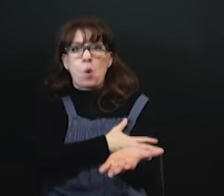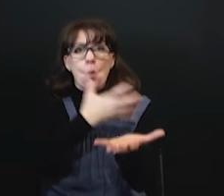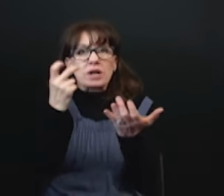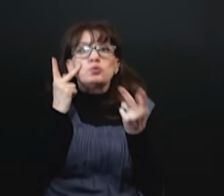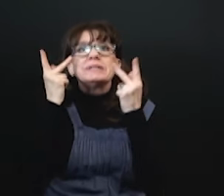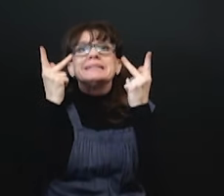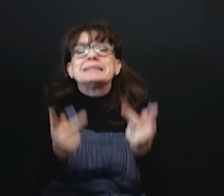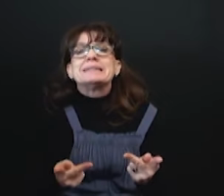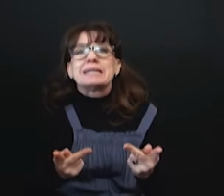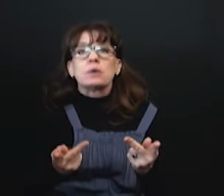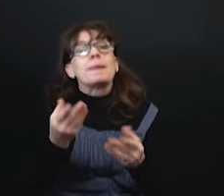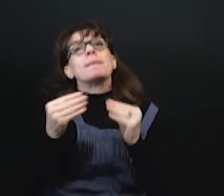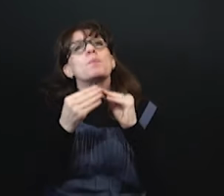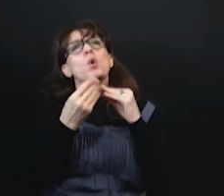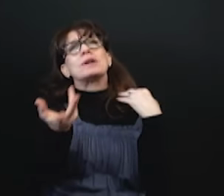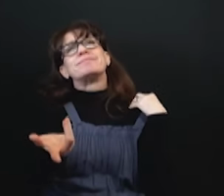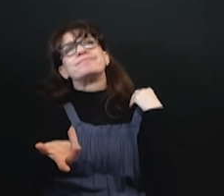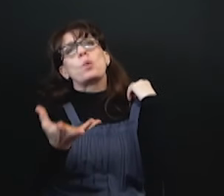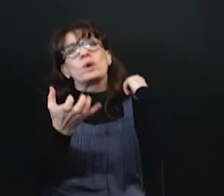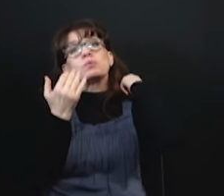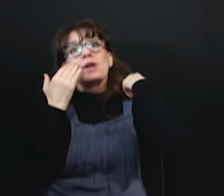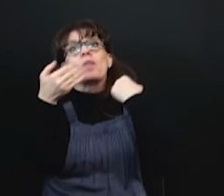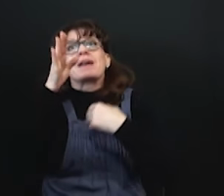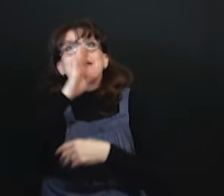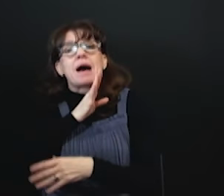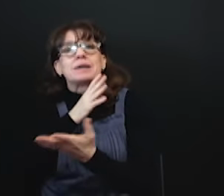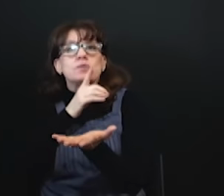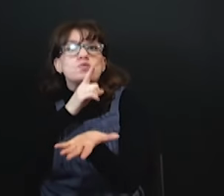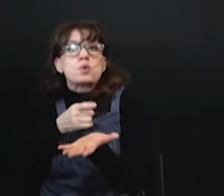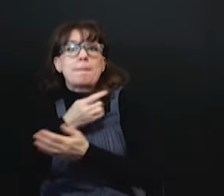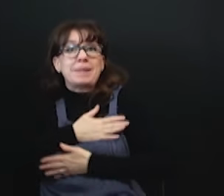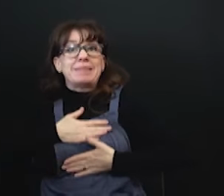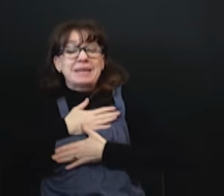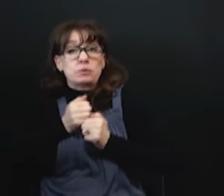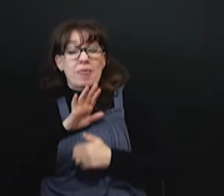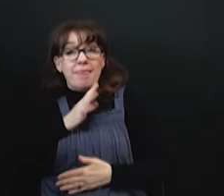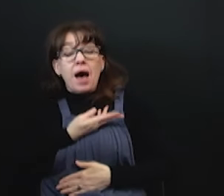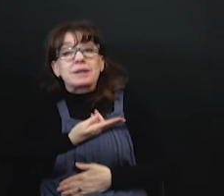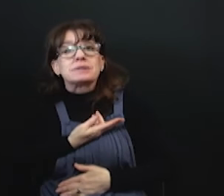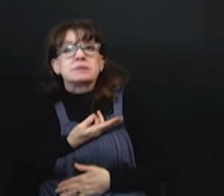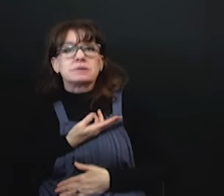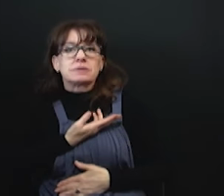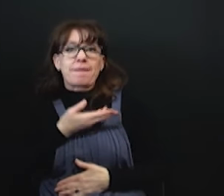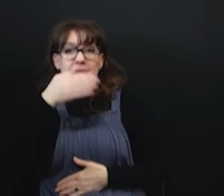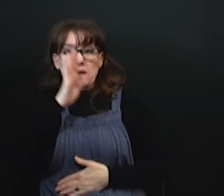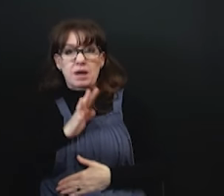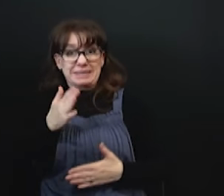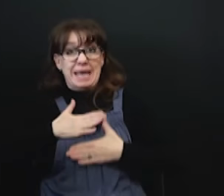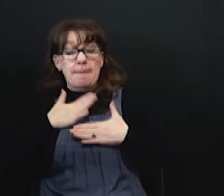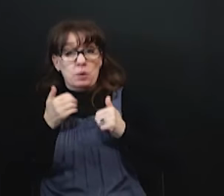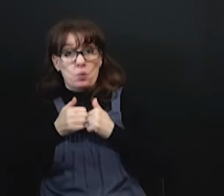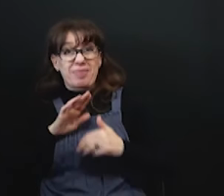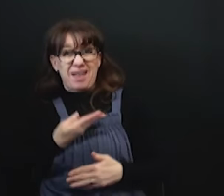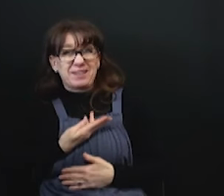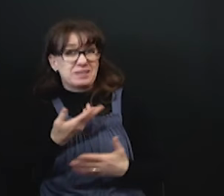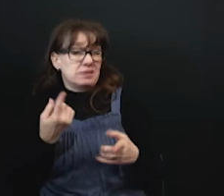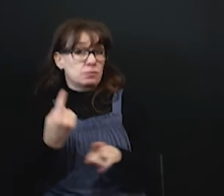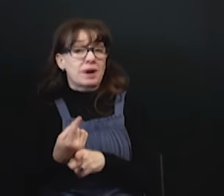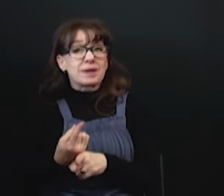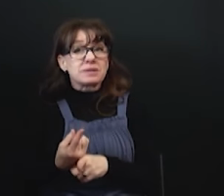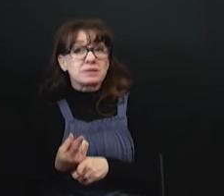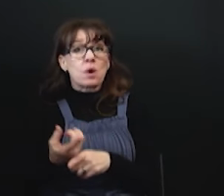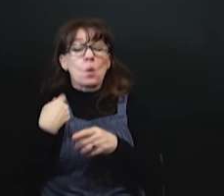existence? Or actually, maybe it's more that we just want to know that God is pleased with us and that God is active in us.